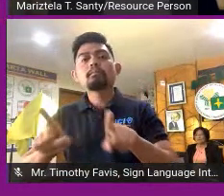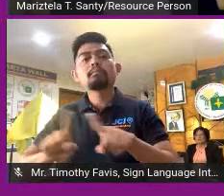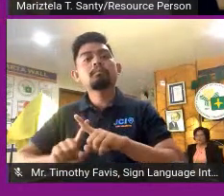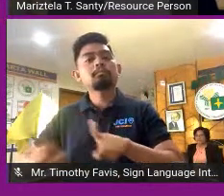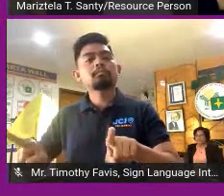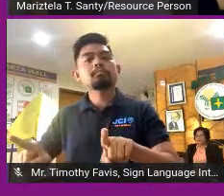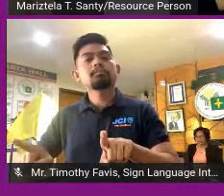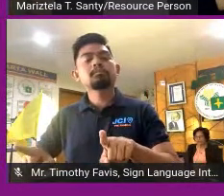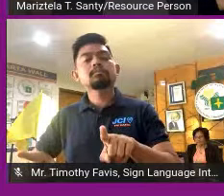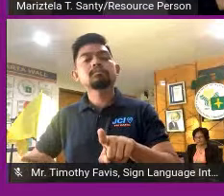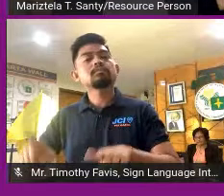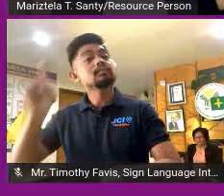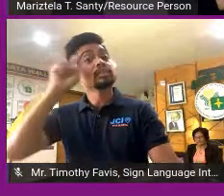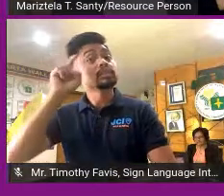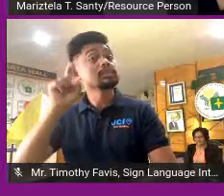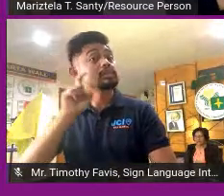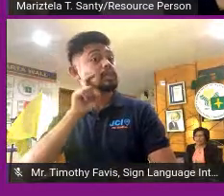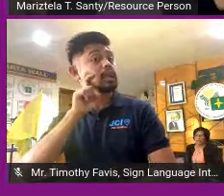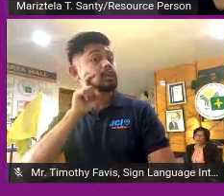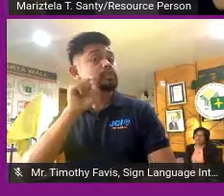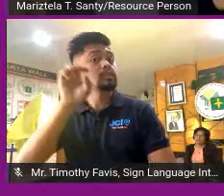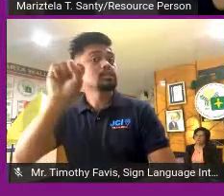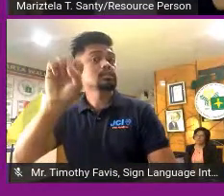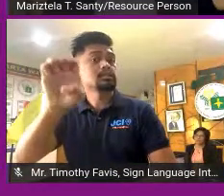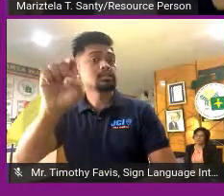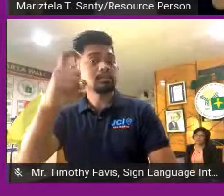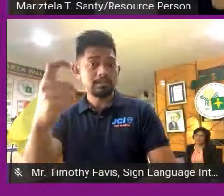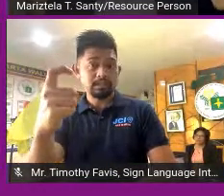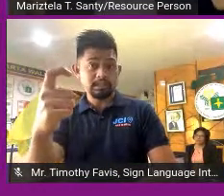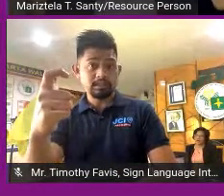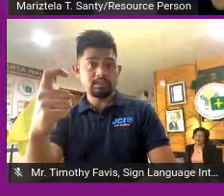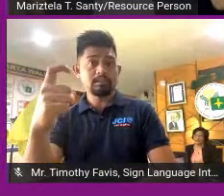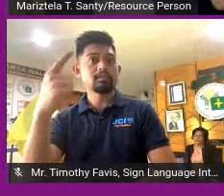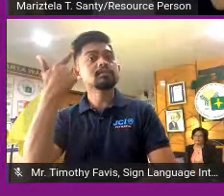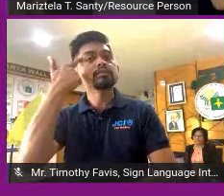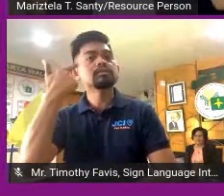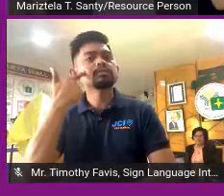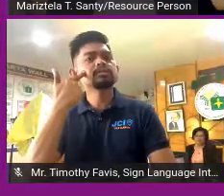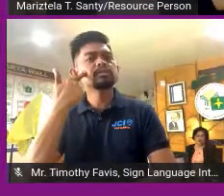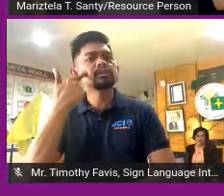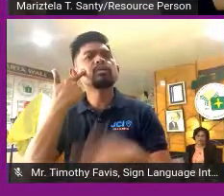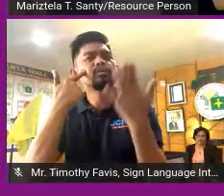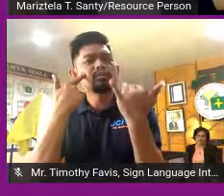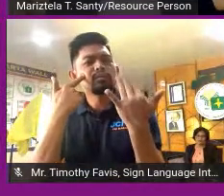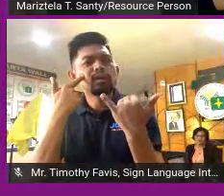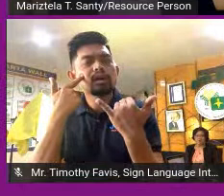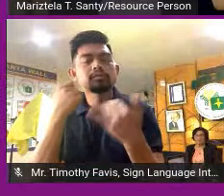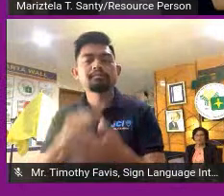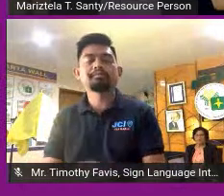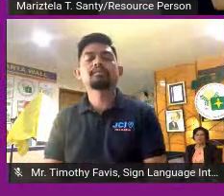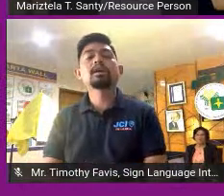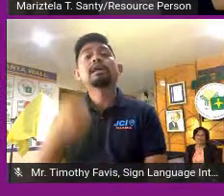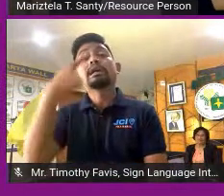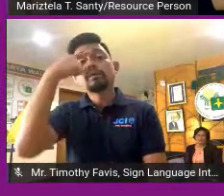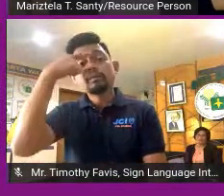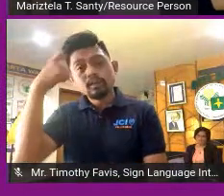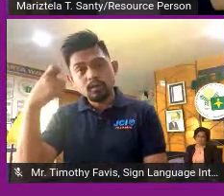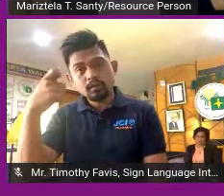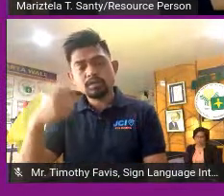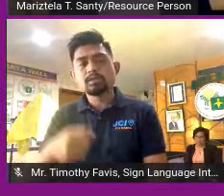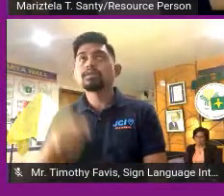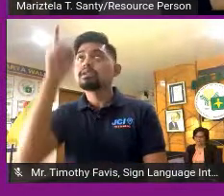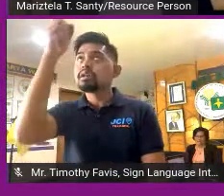differentiating sex and gender? Because as we said, God deals with both men